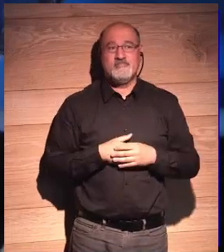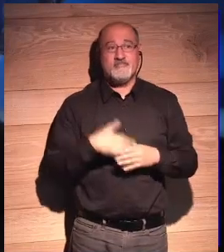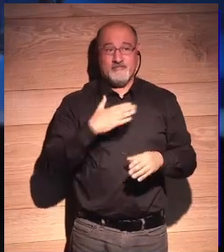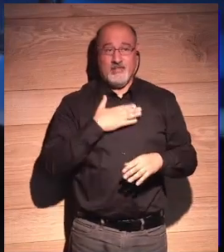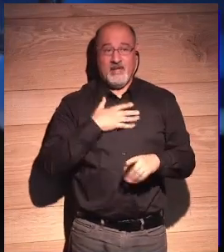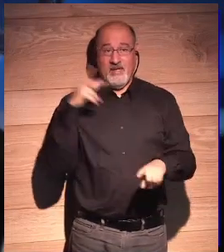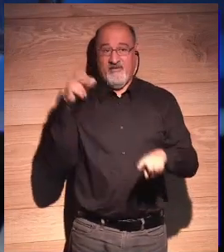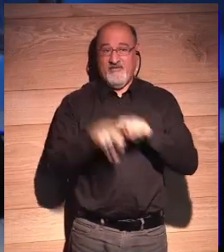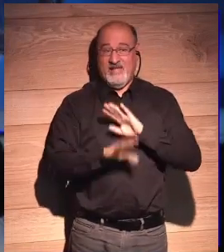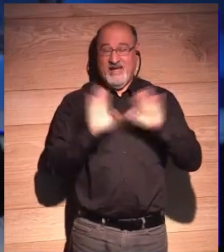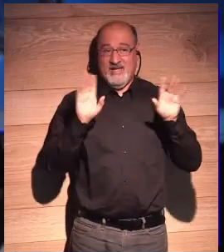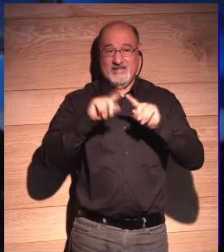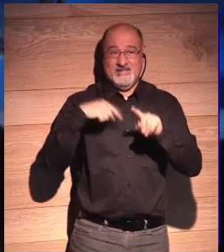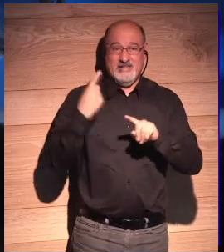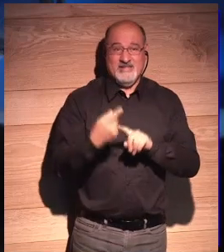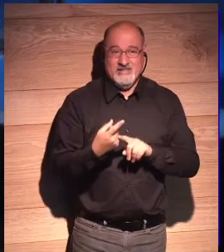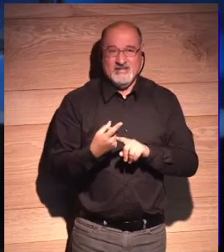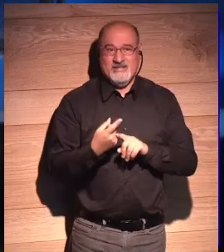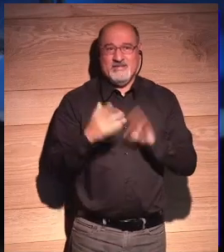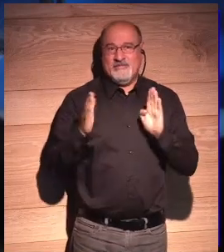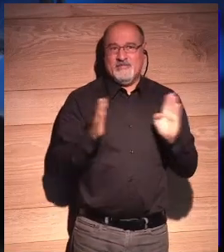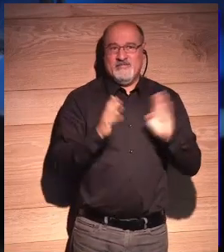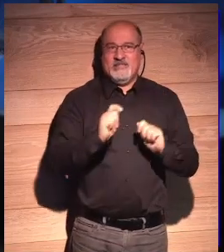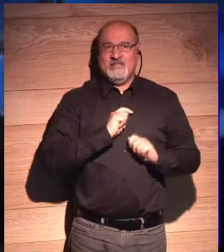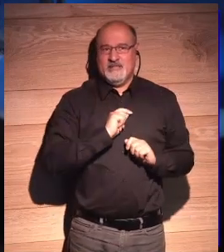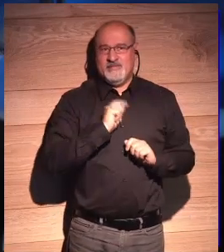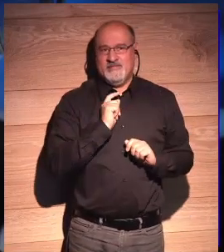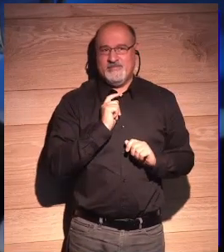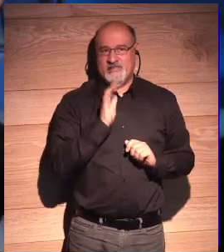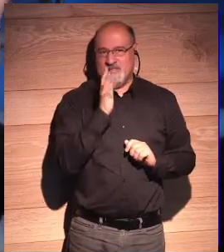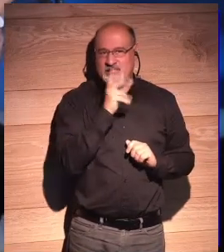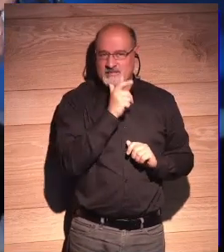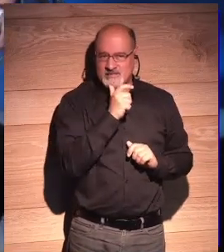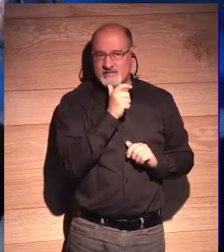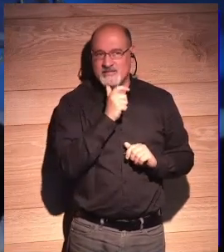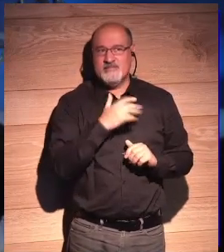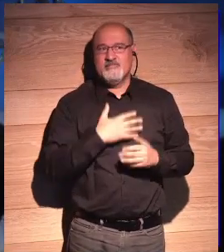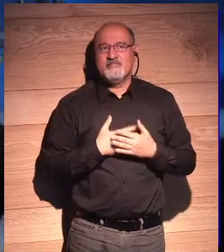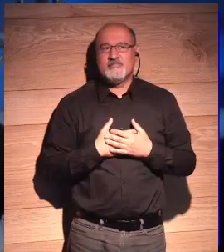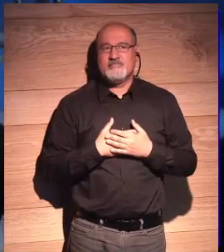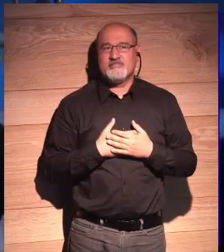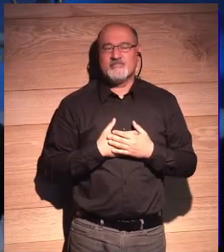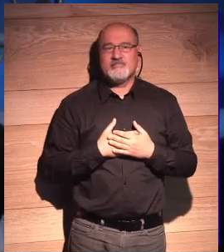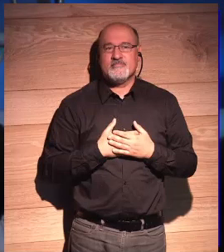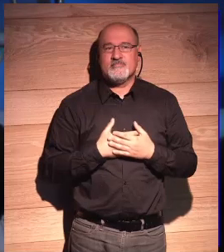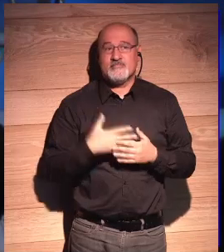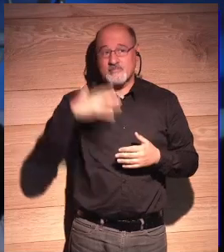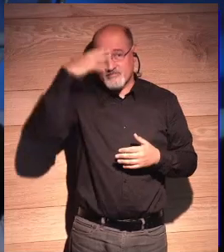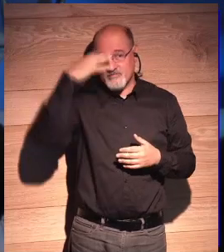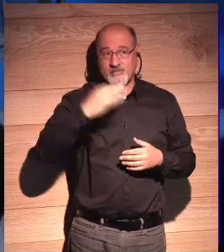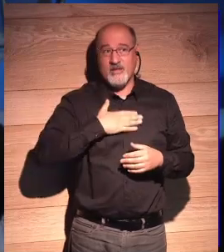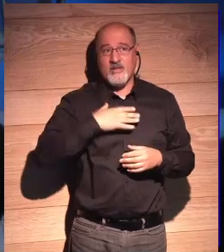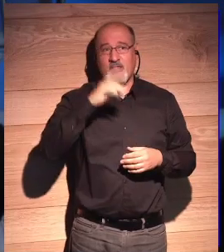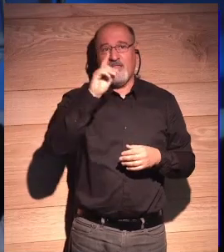I'm sure of that. Well, in order to avoid an embarrassing moment right now, I